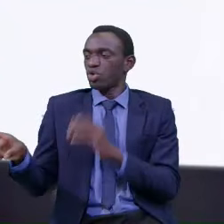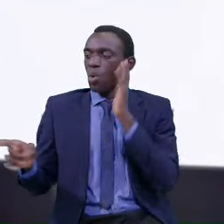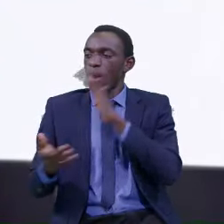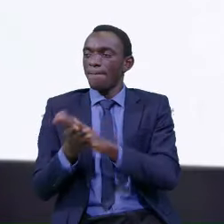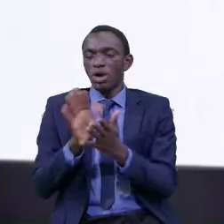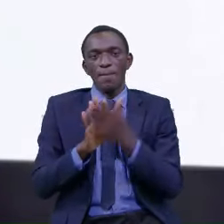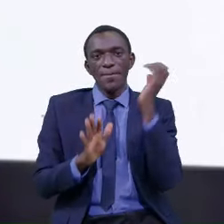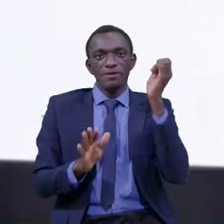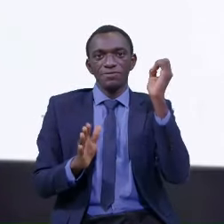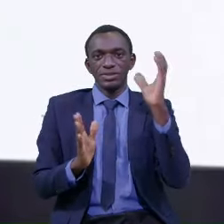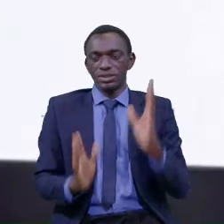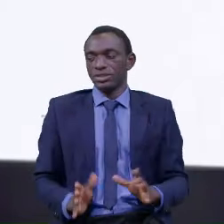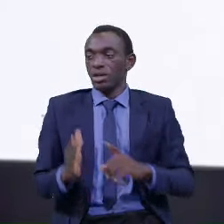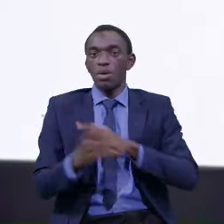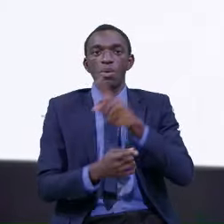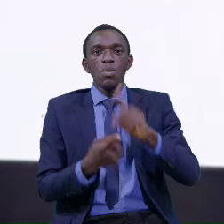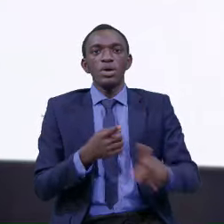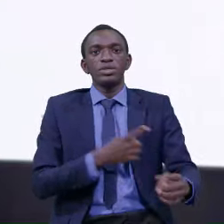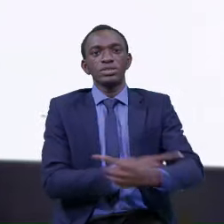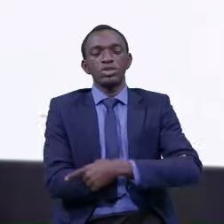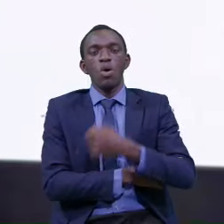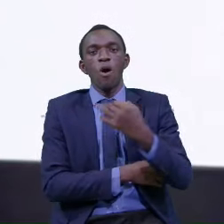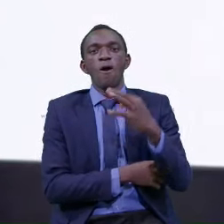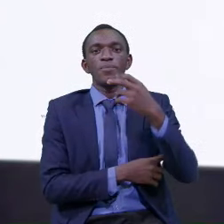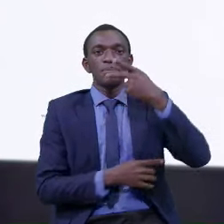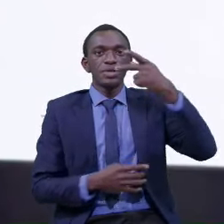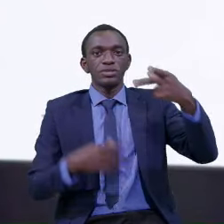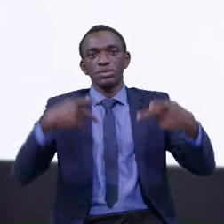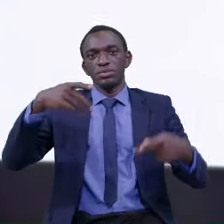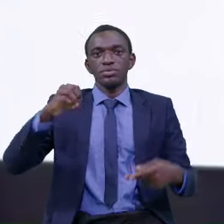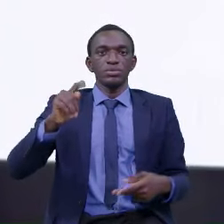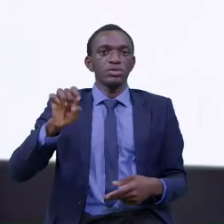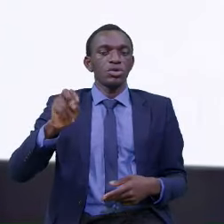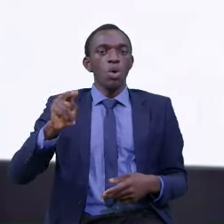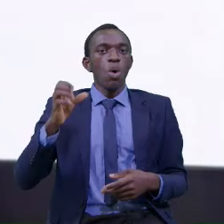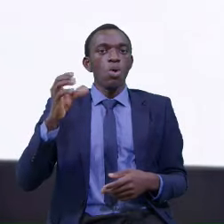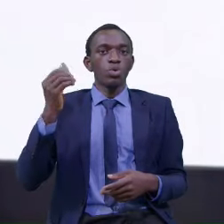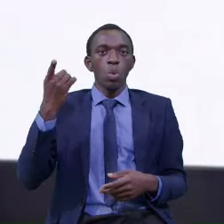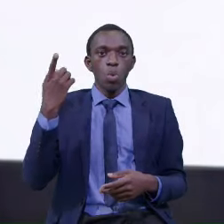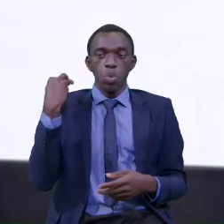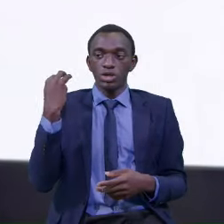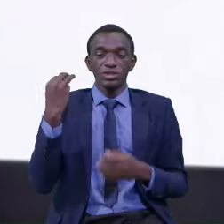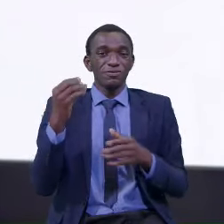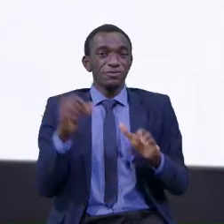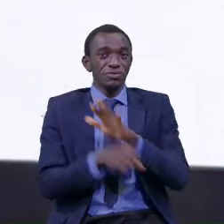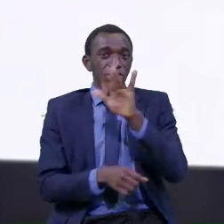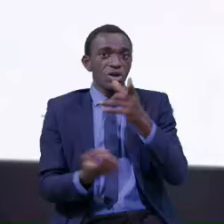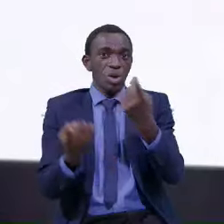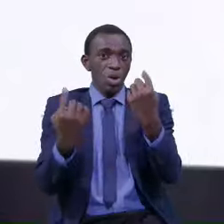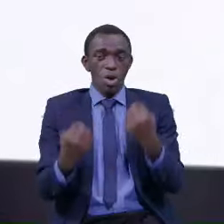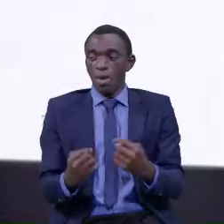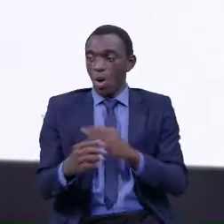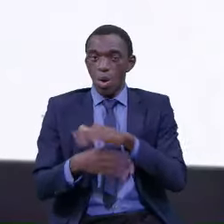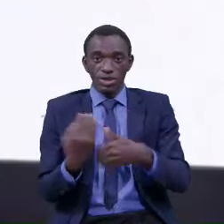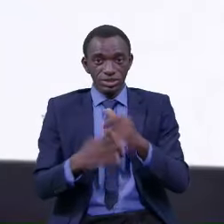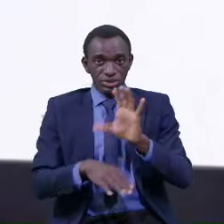was fully come, they were all with one accord in one place. And suddenly there was a sound from heaven, and they